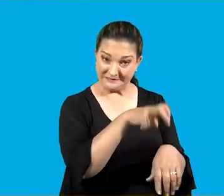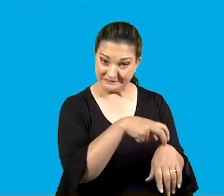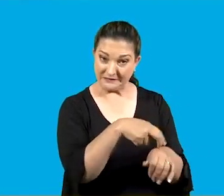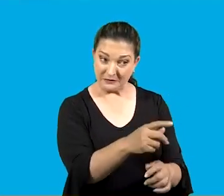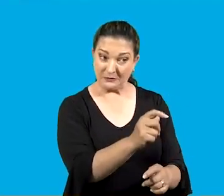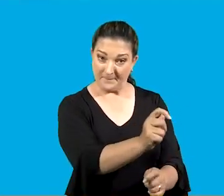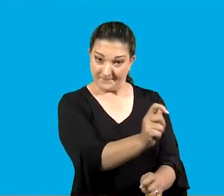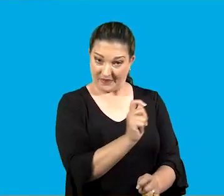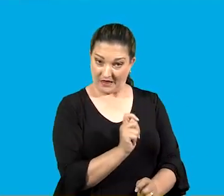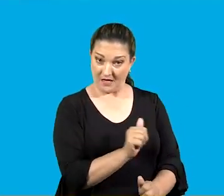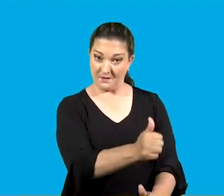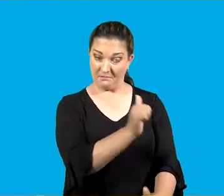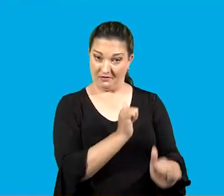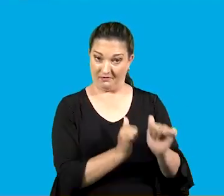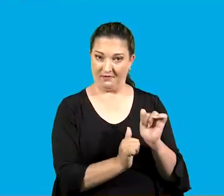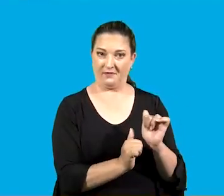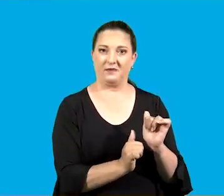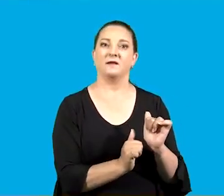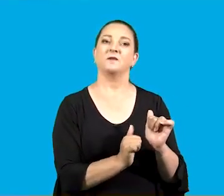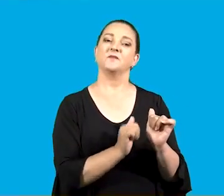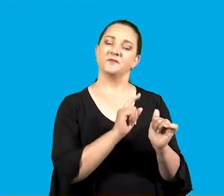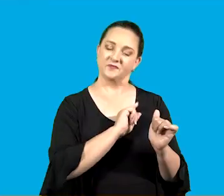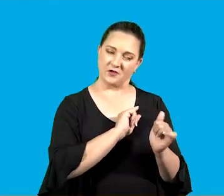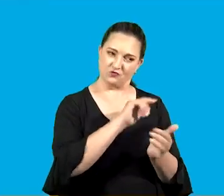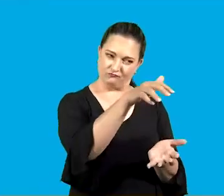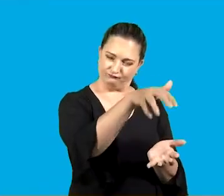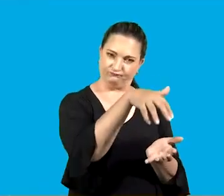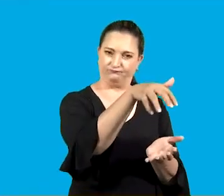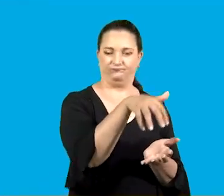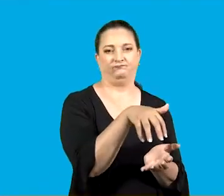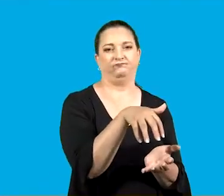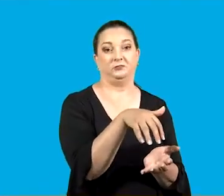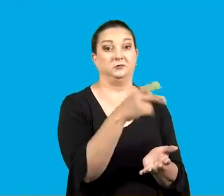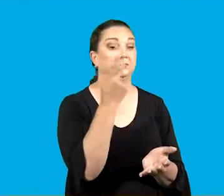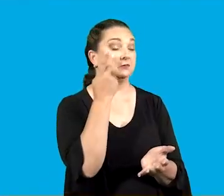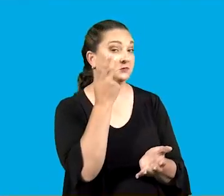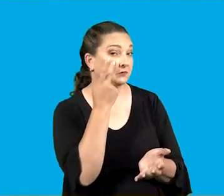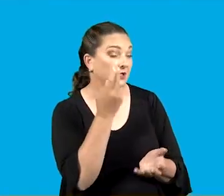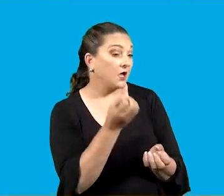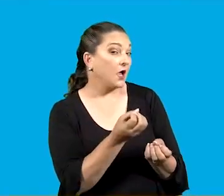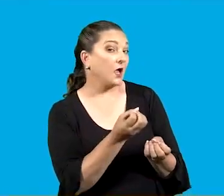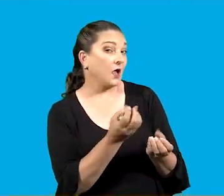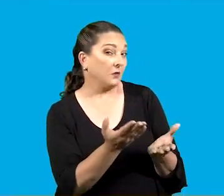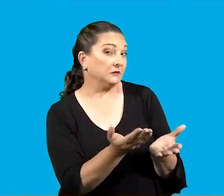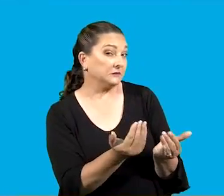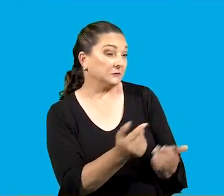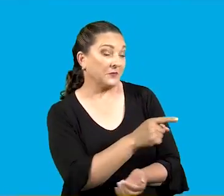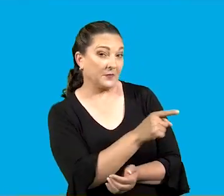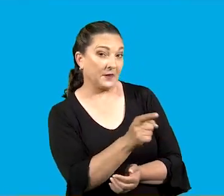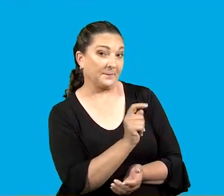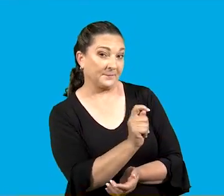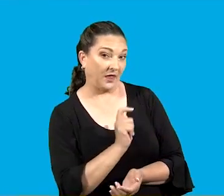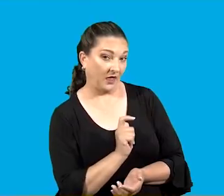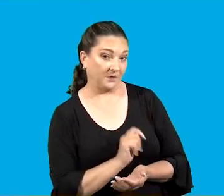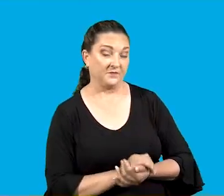then pay us as a business. Then there is a collection pattern that we also use that will determine how we expect our debtors